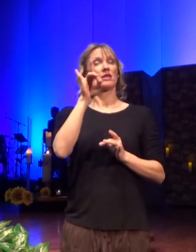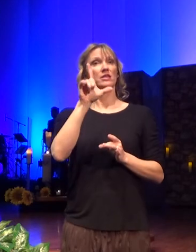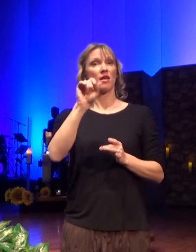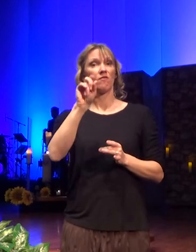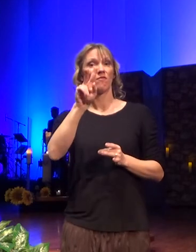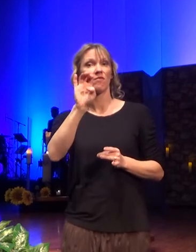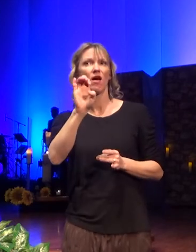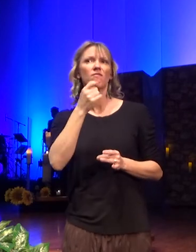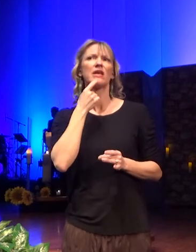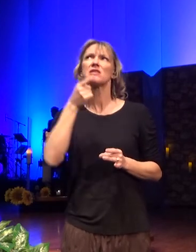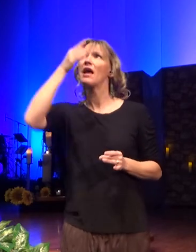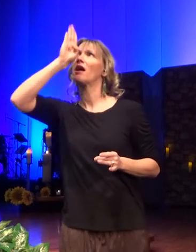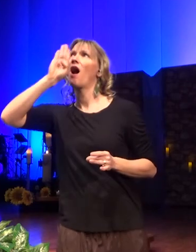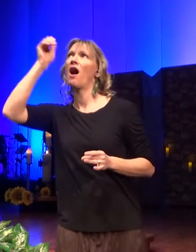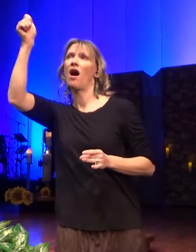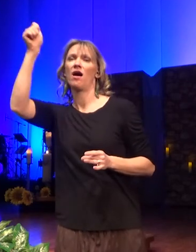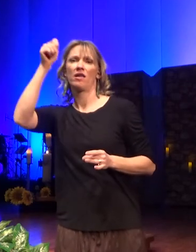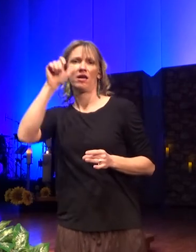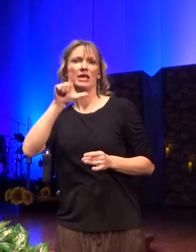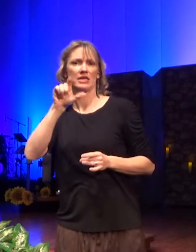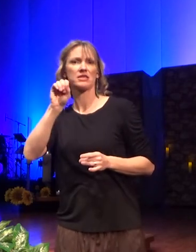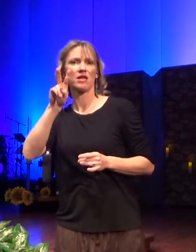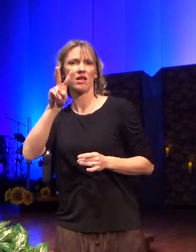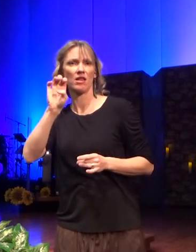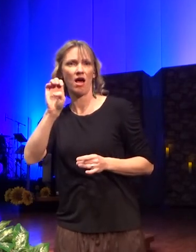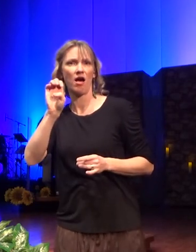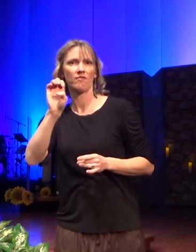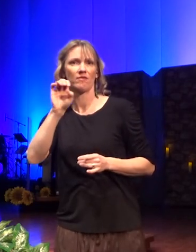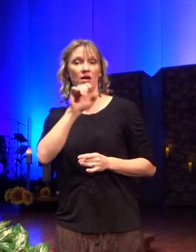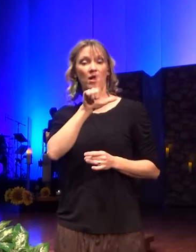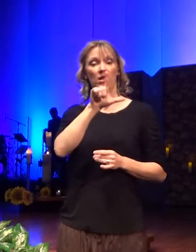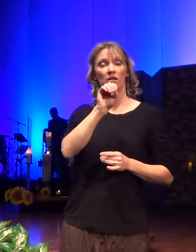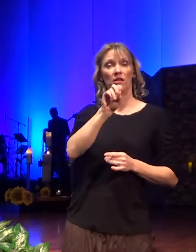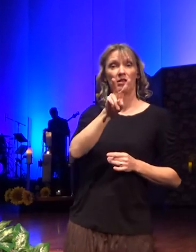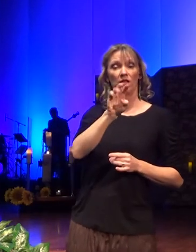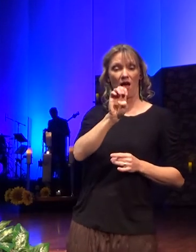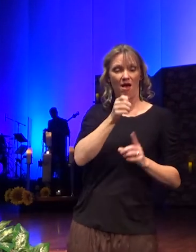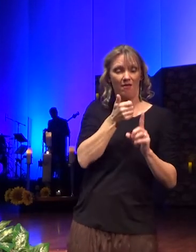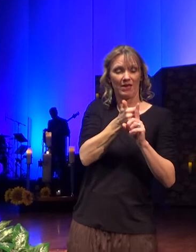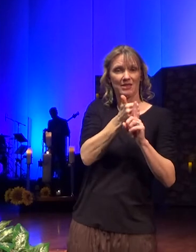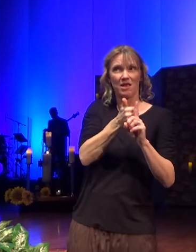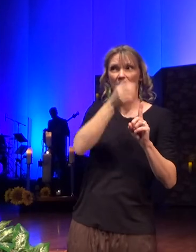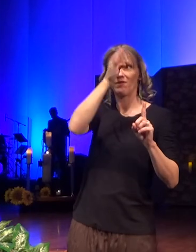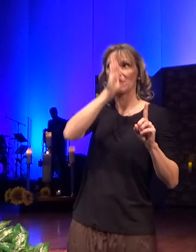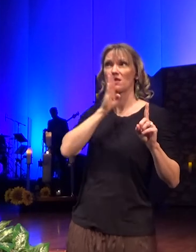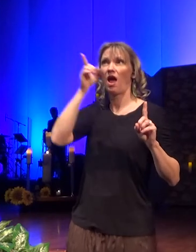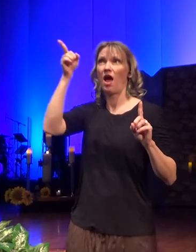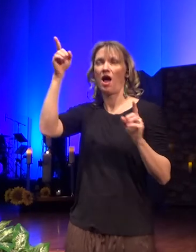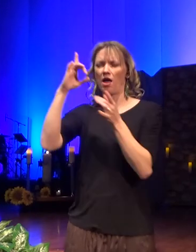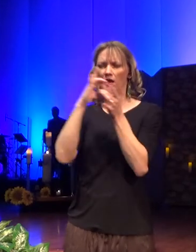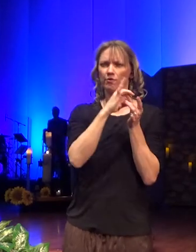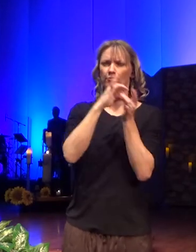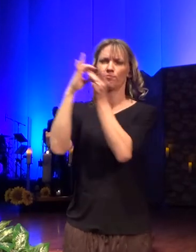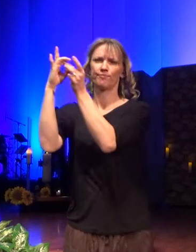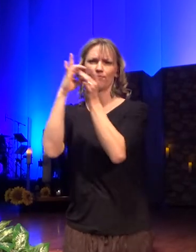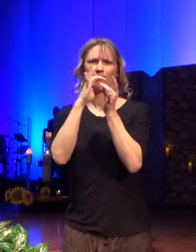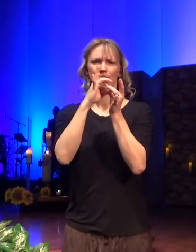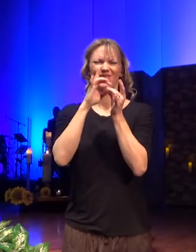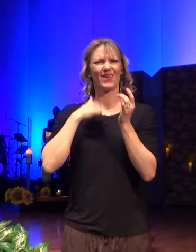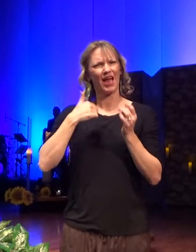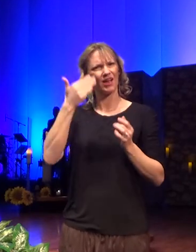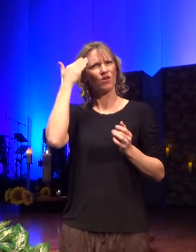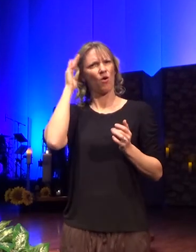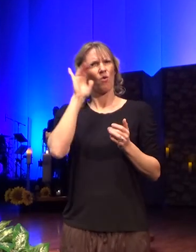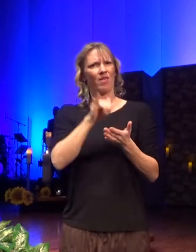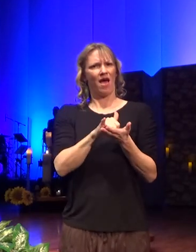love, they have said that God is love. And love is God. And I behold that presence